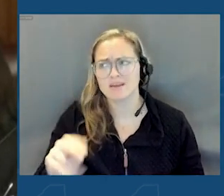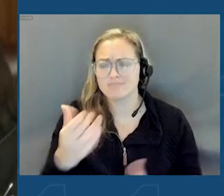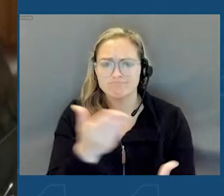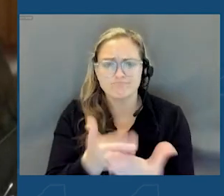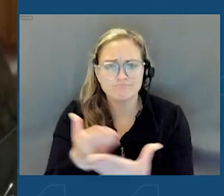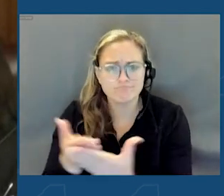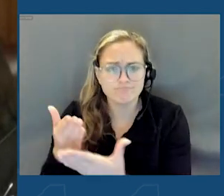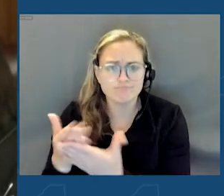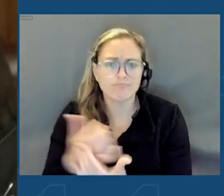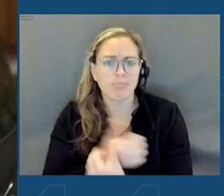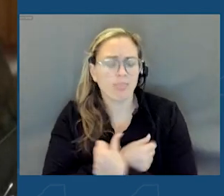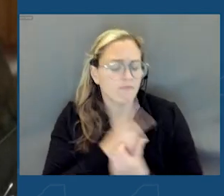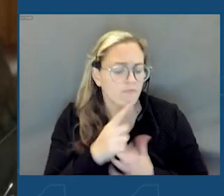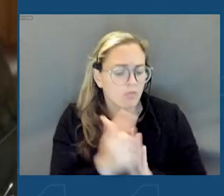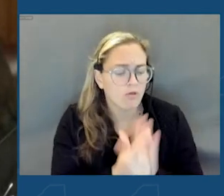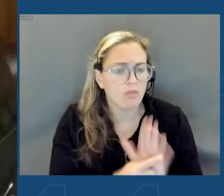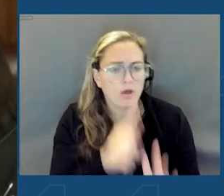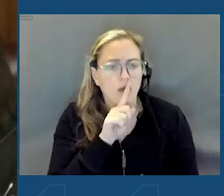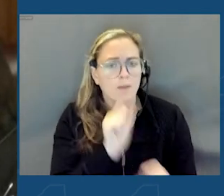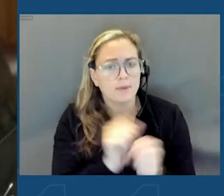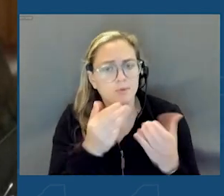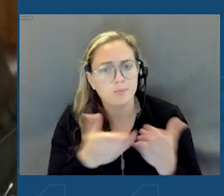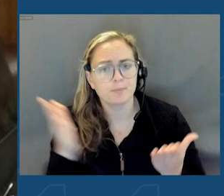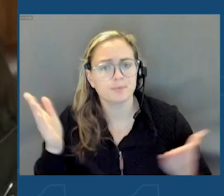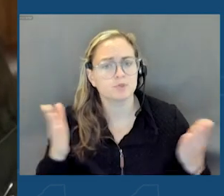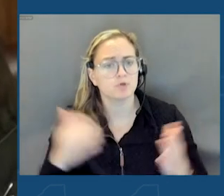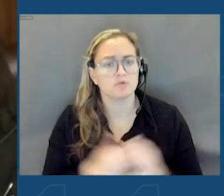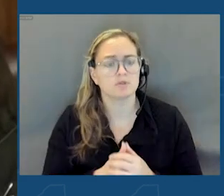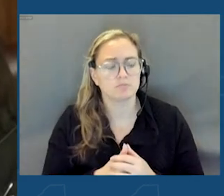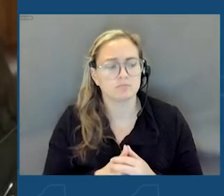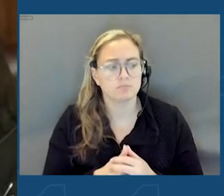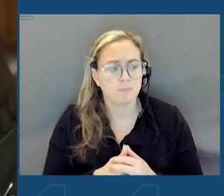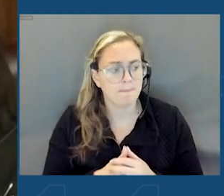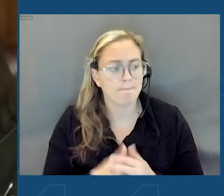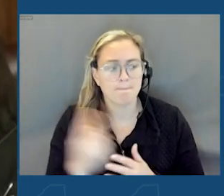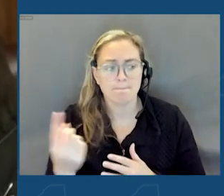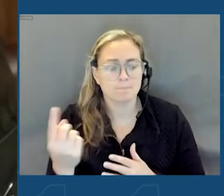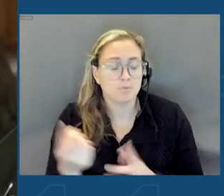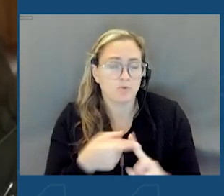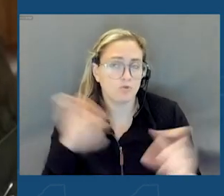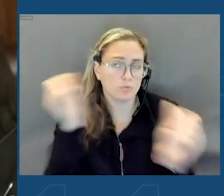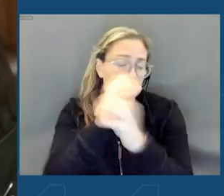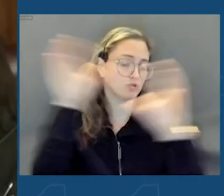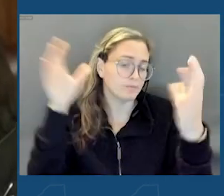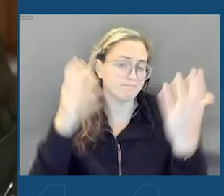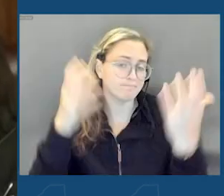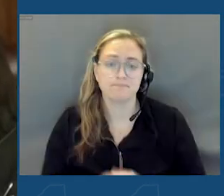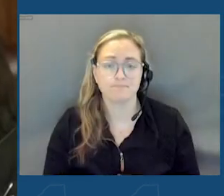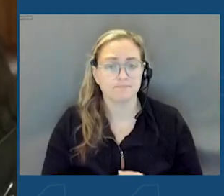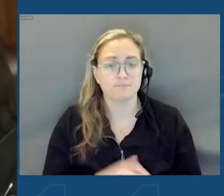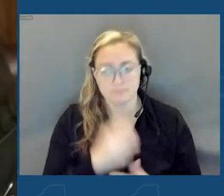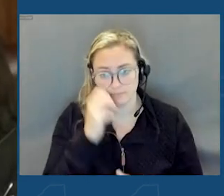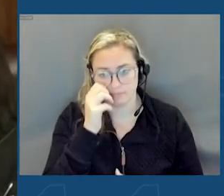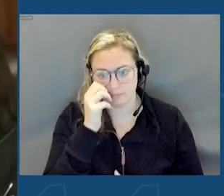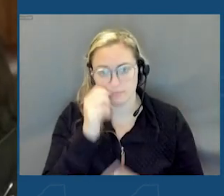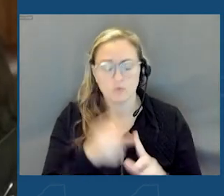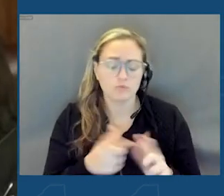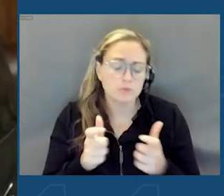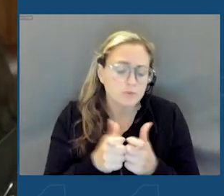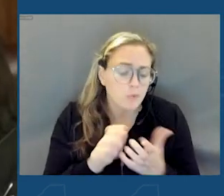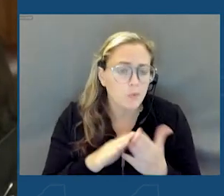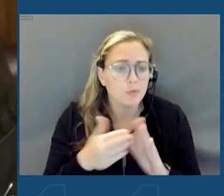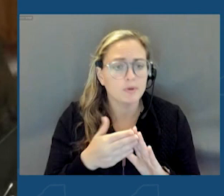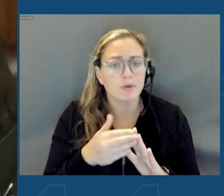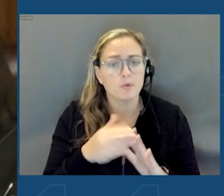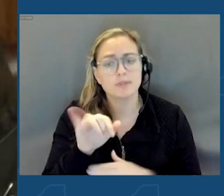law, and commitment to public service is like something out of a dream. She hails from the small town of Xenia,